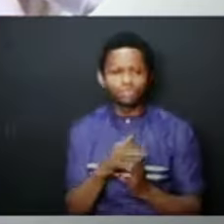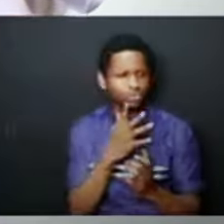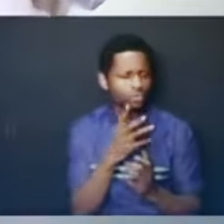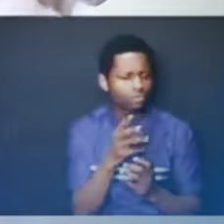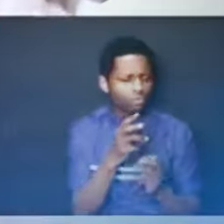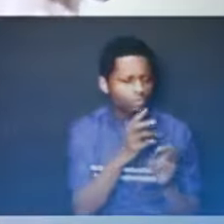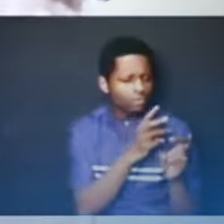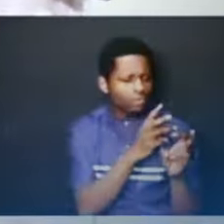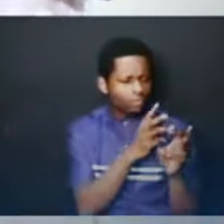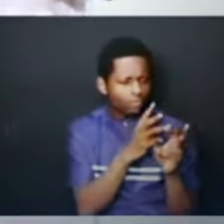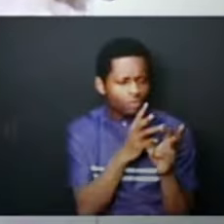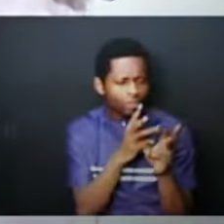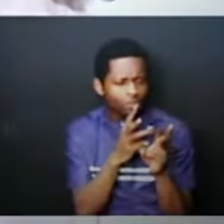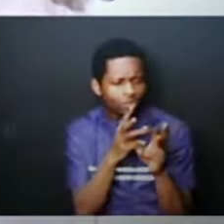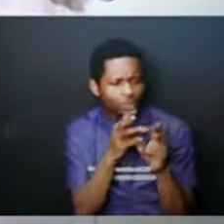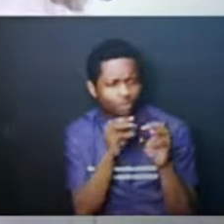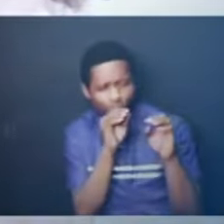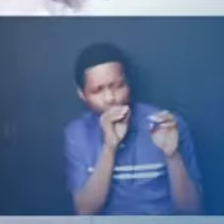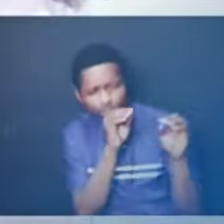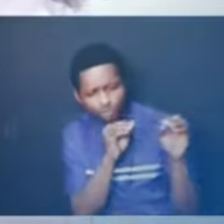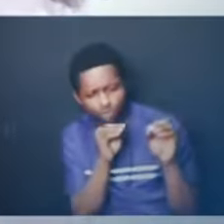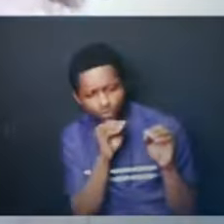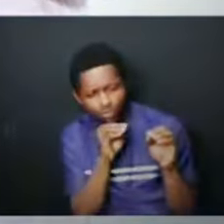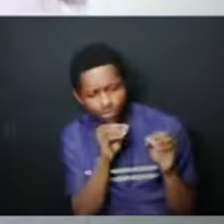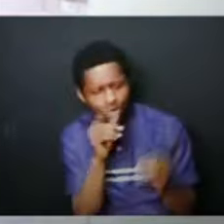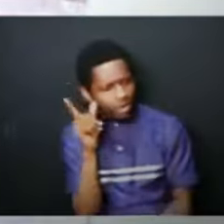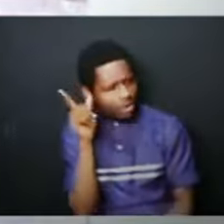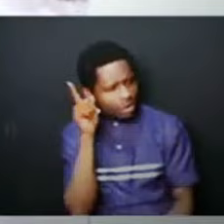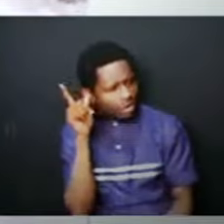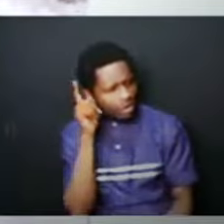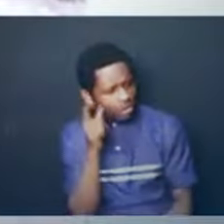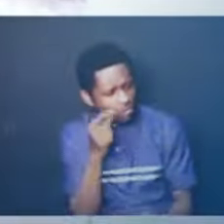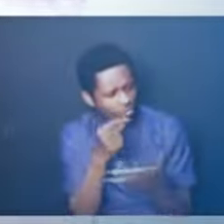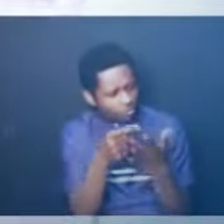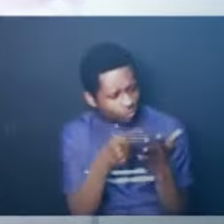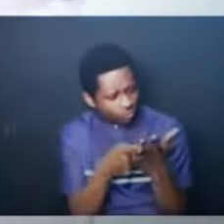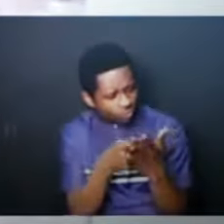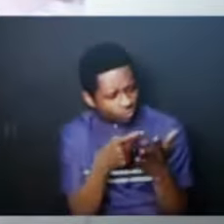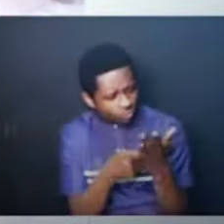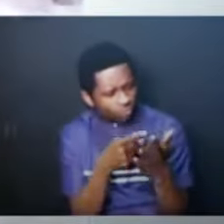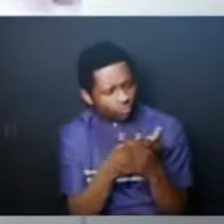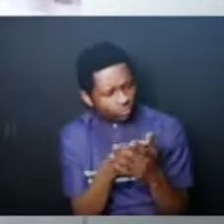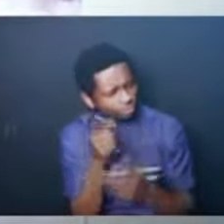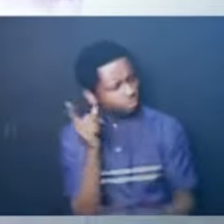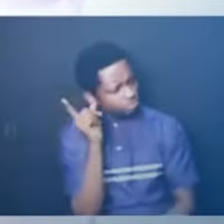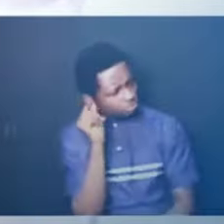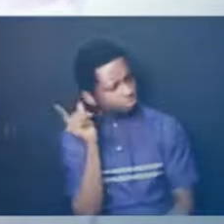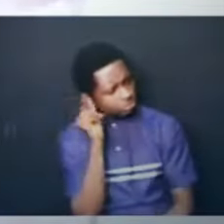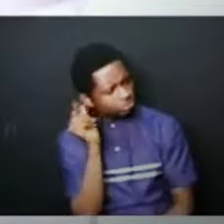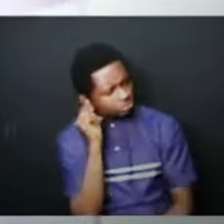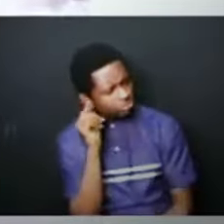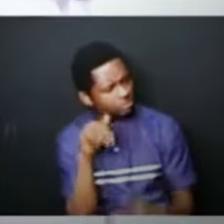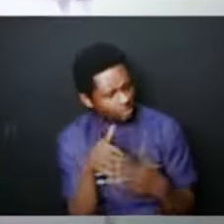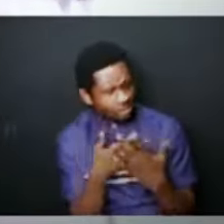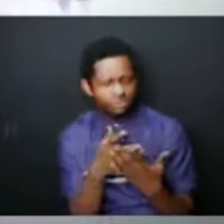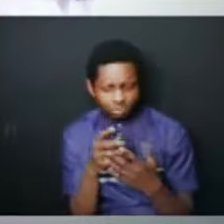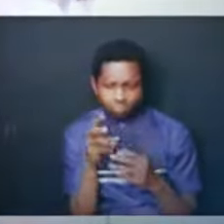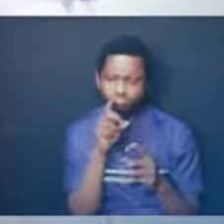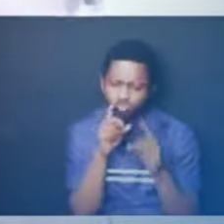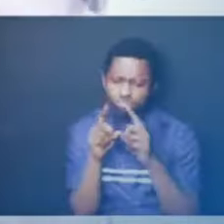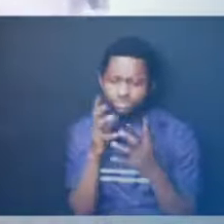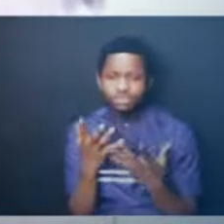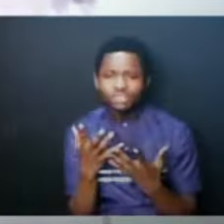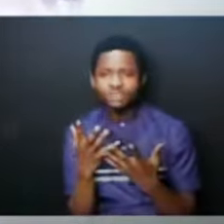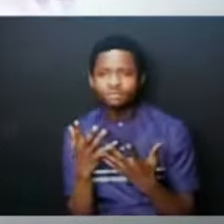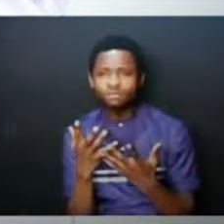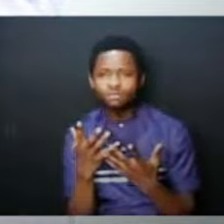din. They listened to the words that were coming out of his mouth when he was lamenting. Na oti ensem wa efri nanum eba bra na obob